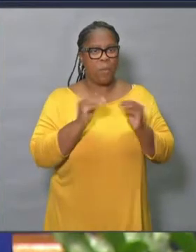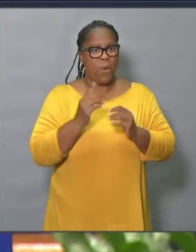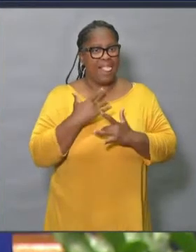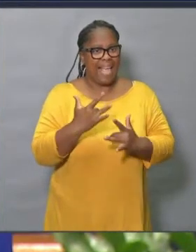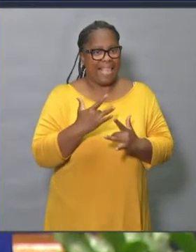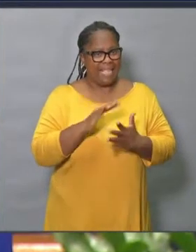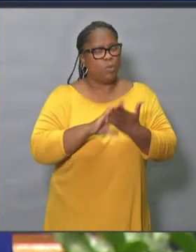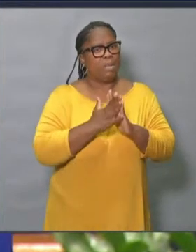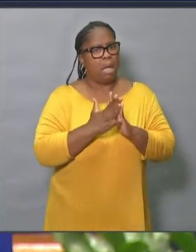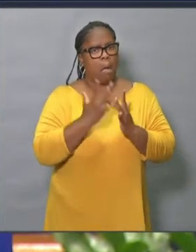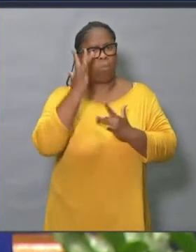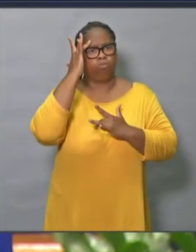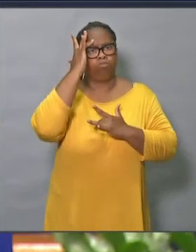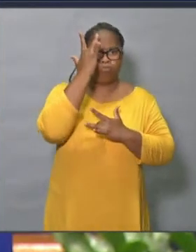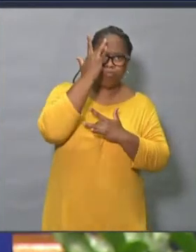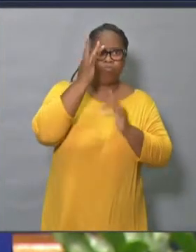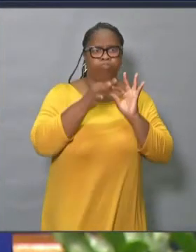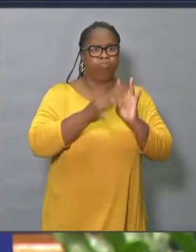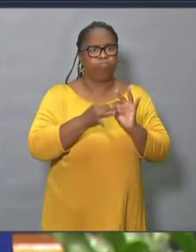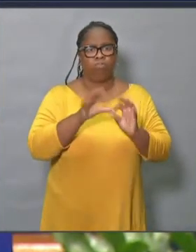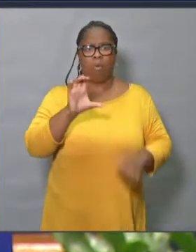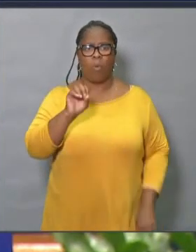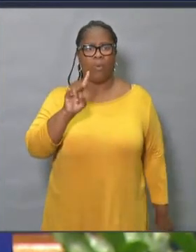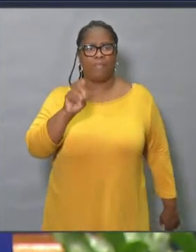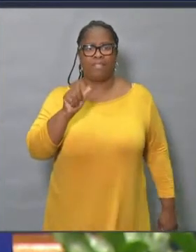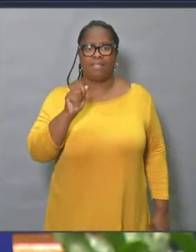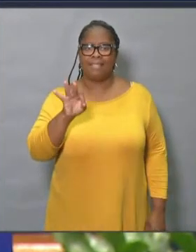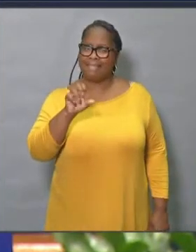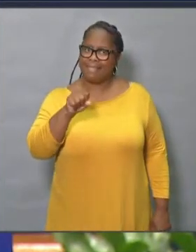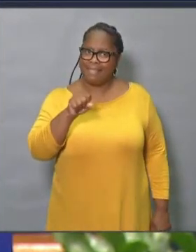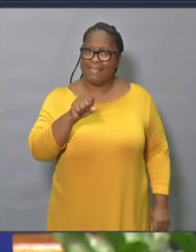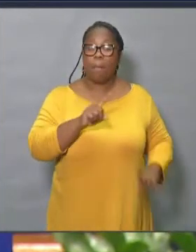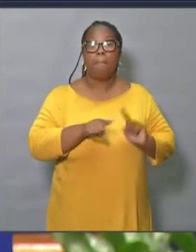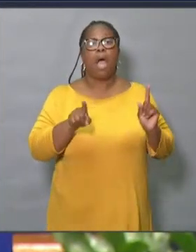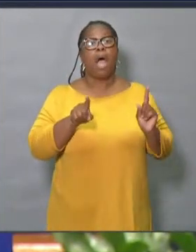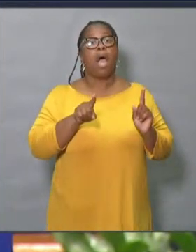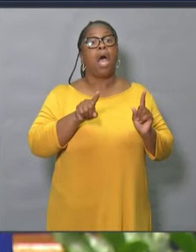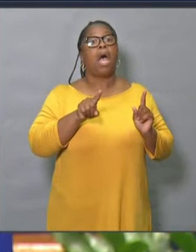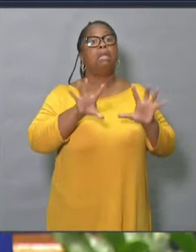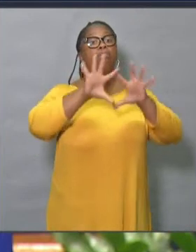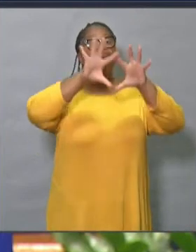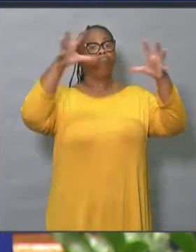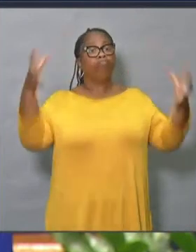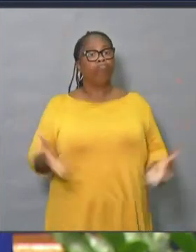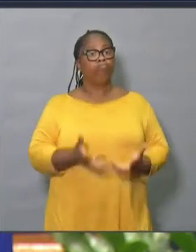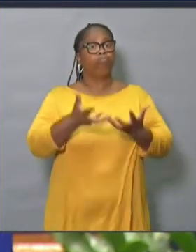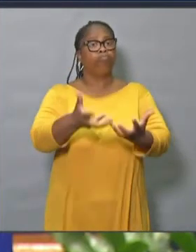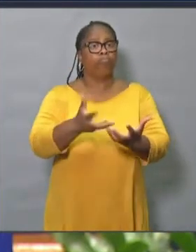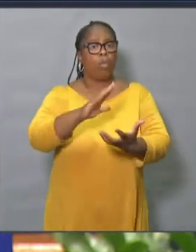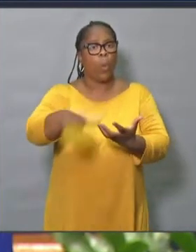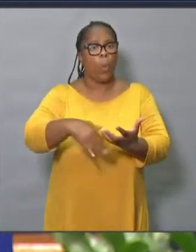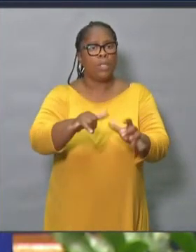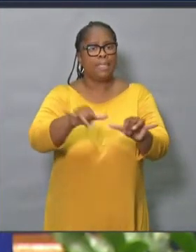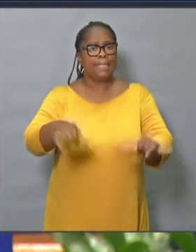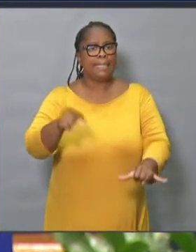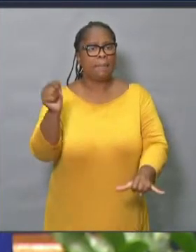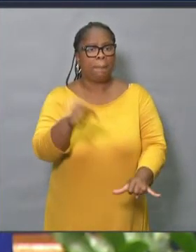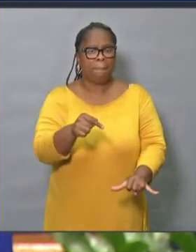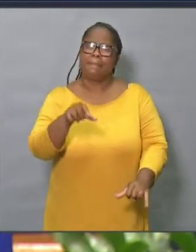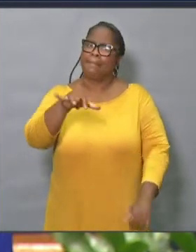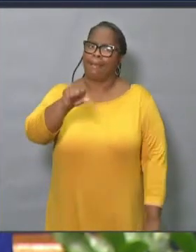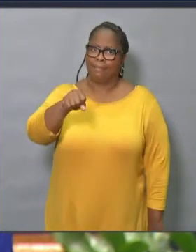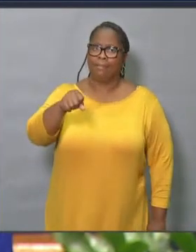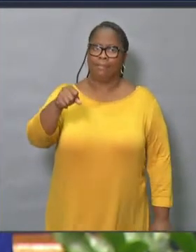very sick with COVID-19. But yes, in general, across the entire system, we have had a